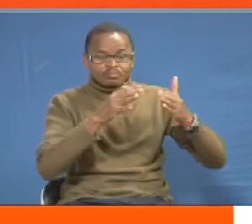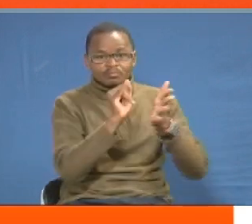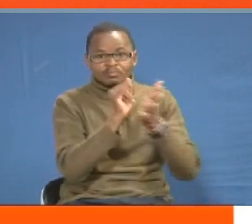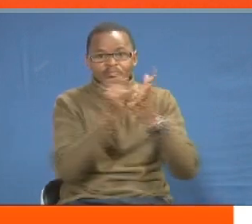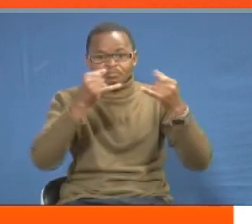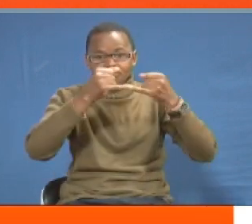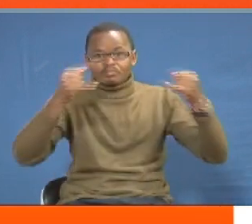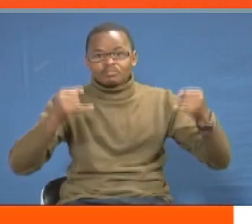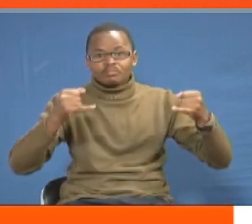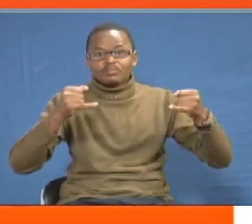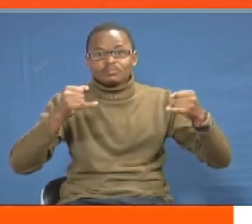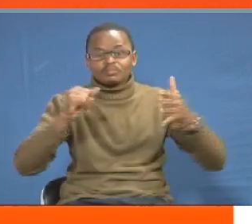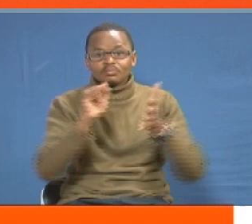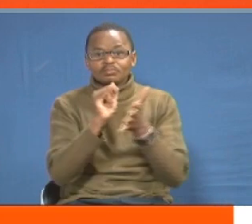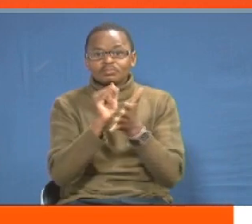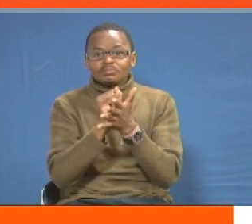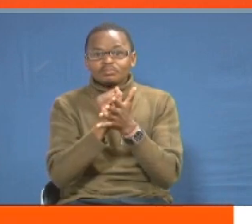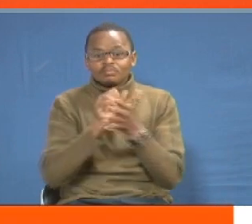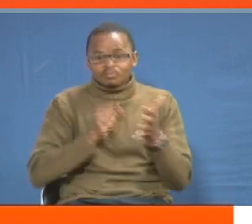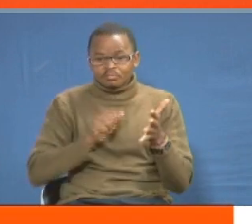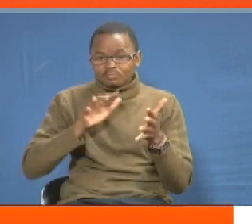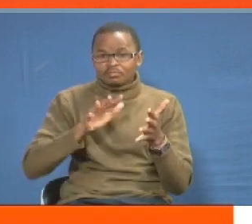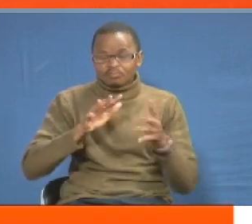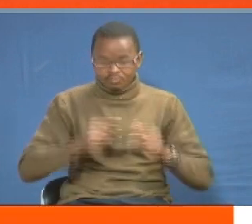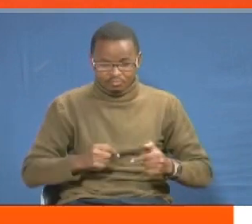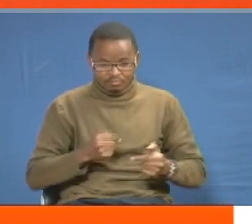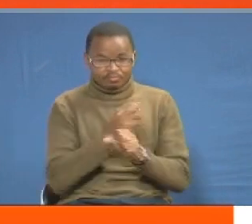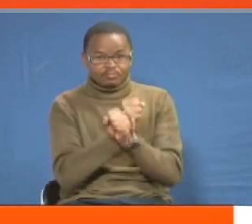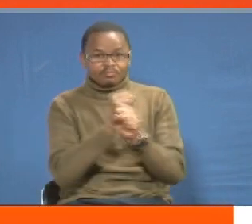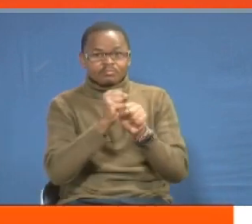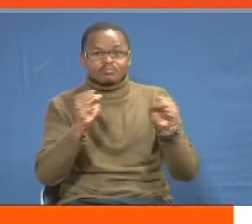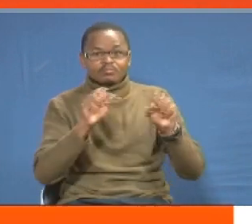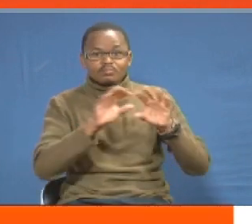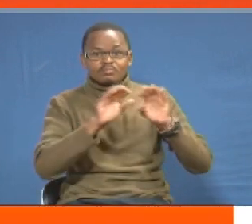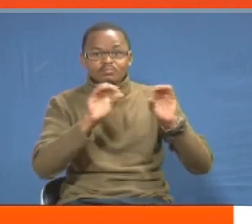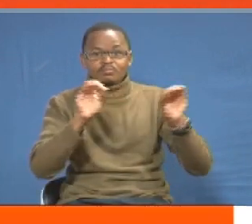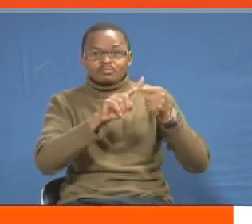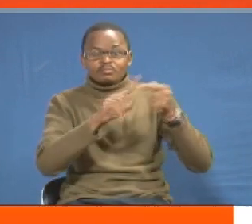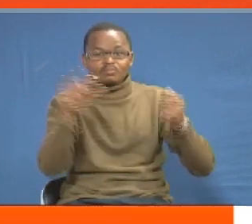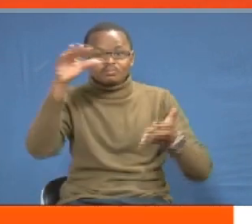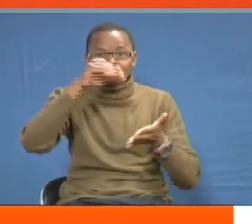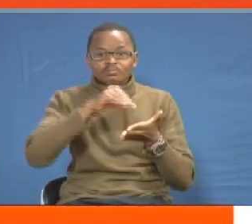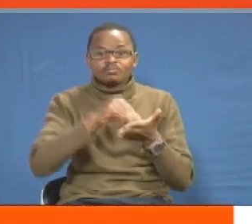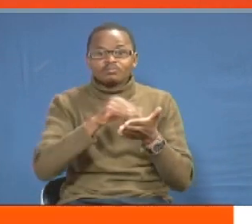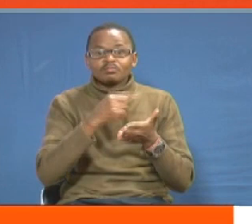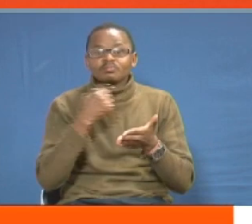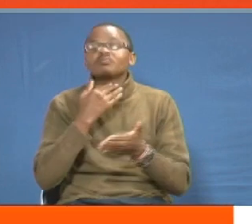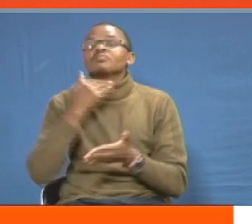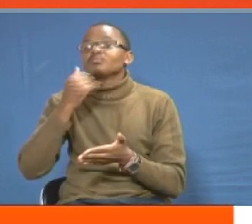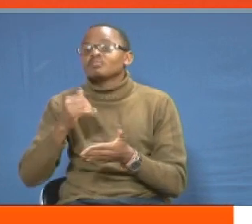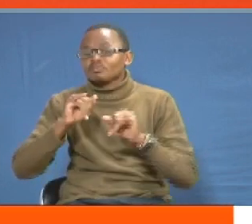losses on that line, that the girls could not be safely secured. But again, who wanted